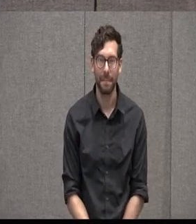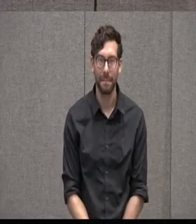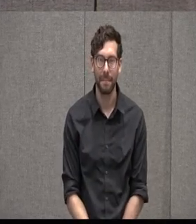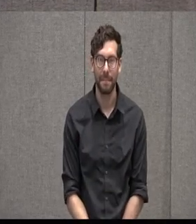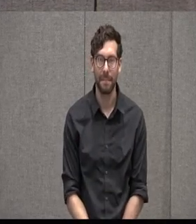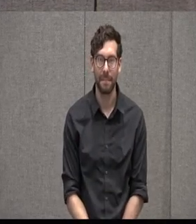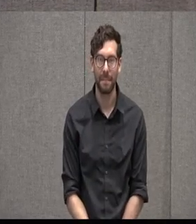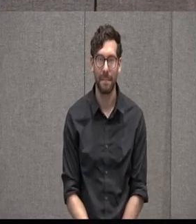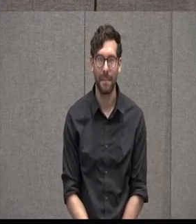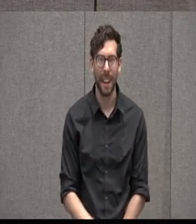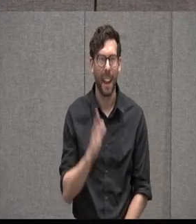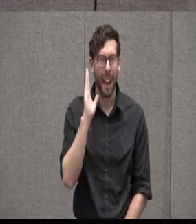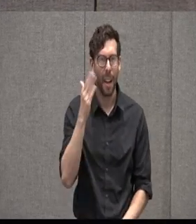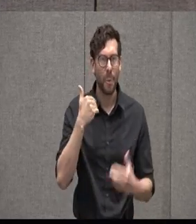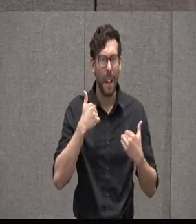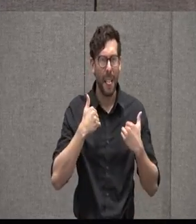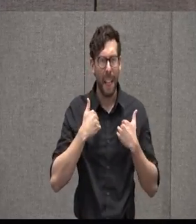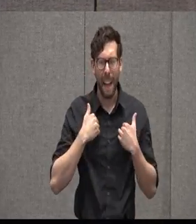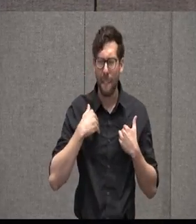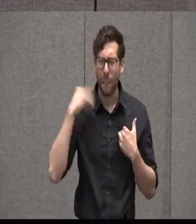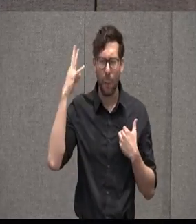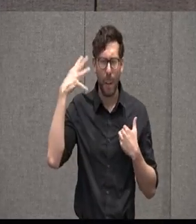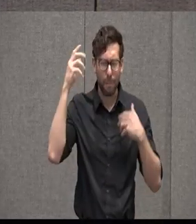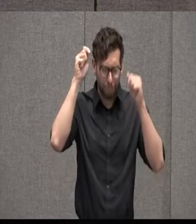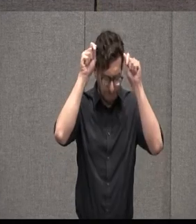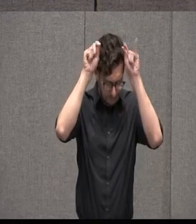I'm gonna get crazy hair here. Ready?